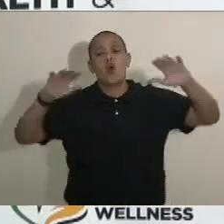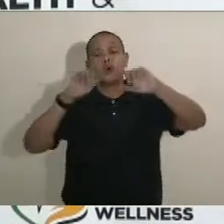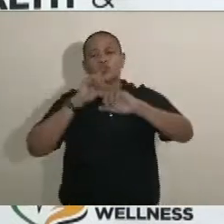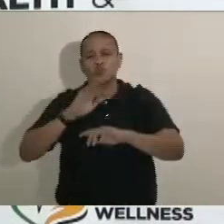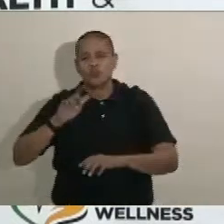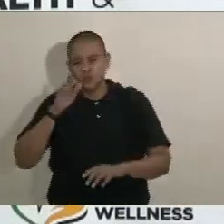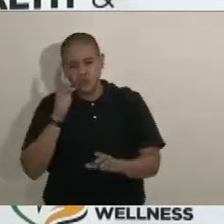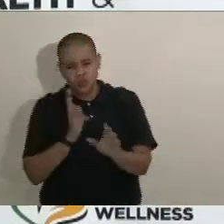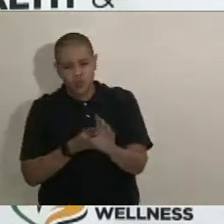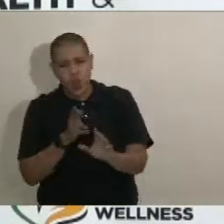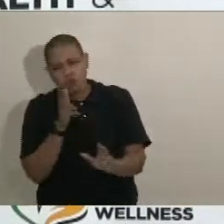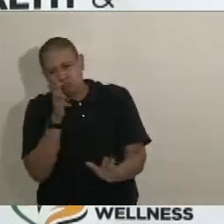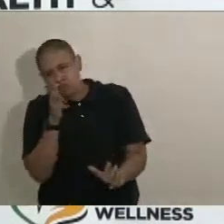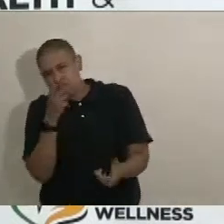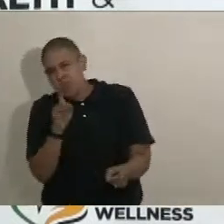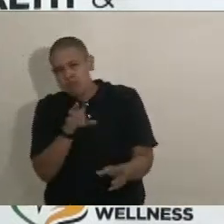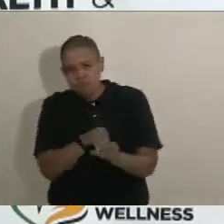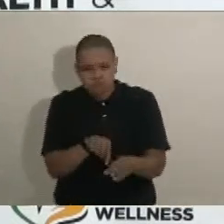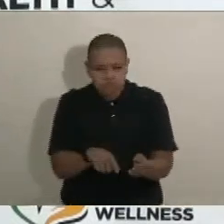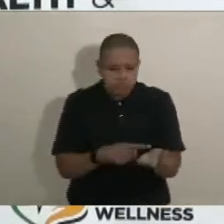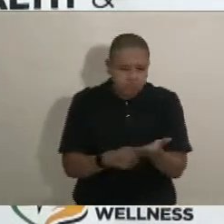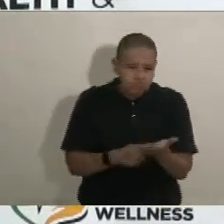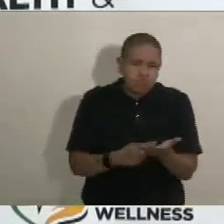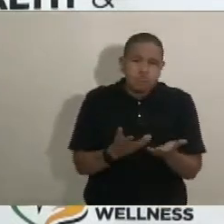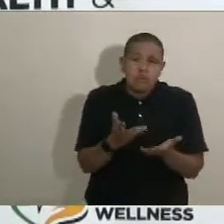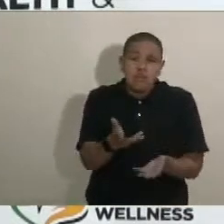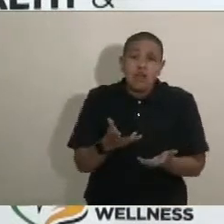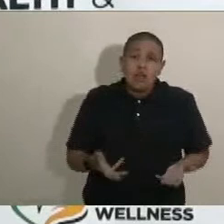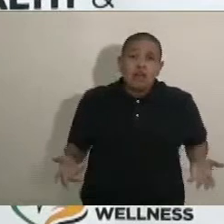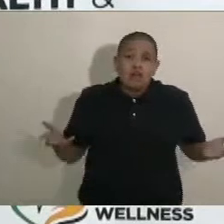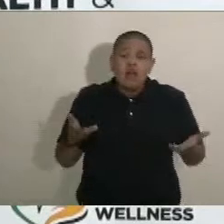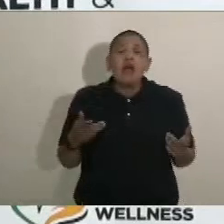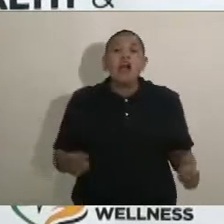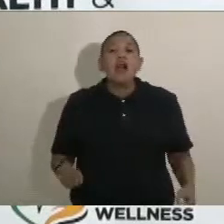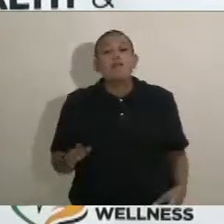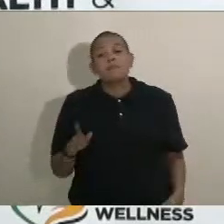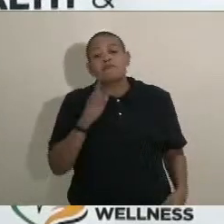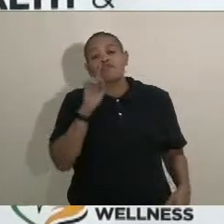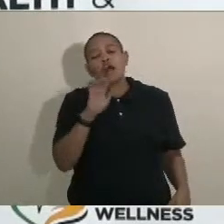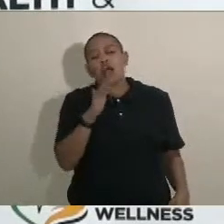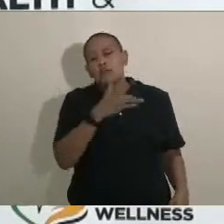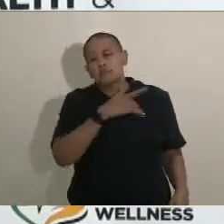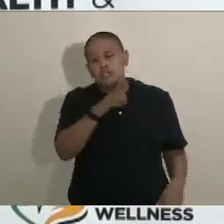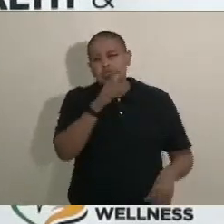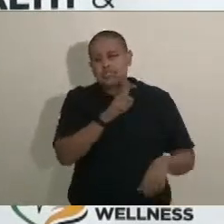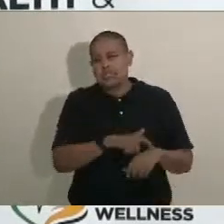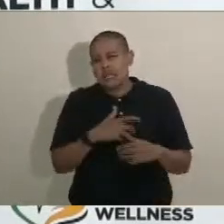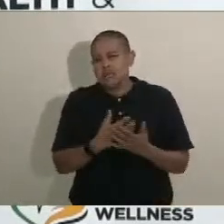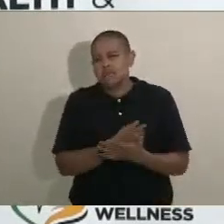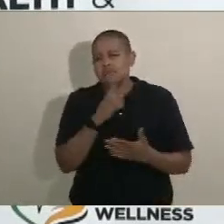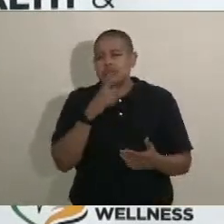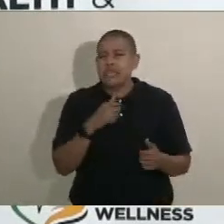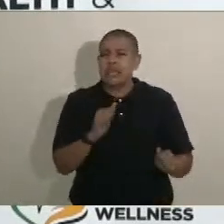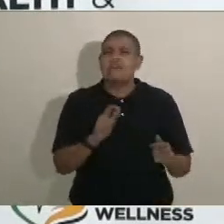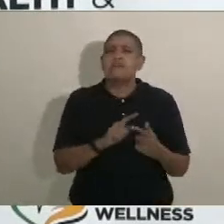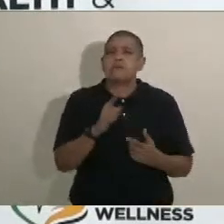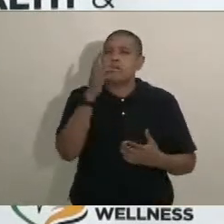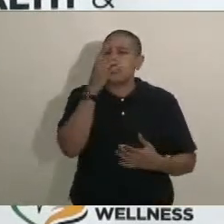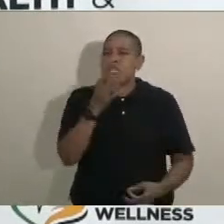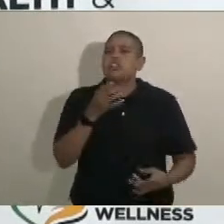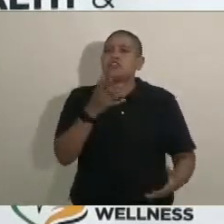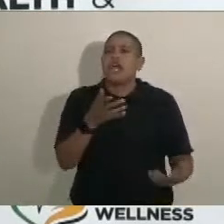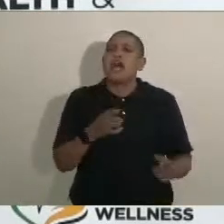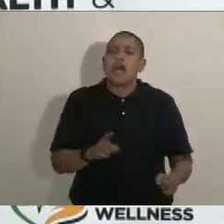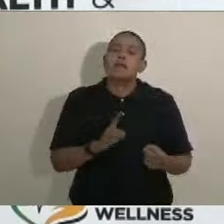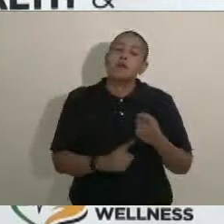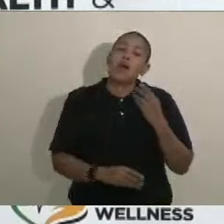all who participated in this COVID conversation. Really appreciate the time, the effort, and the interest.